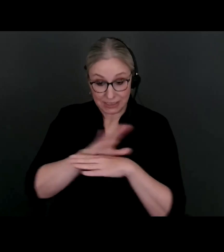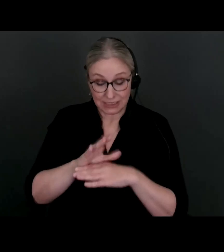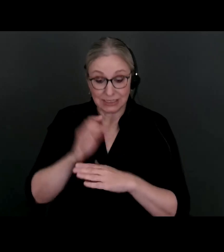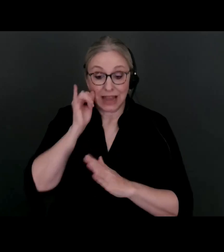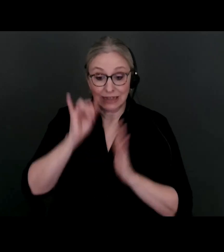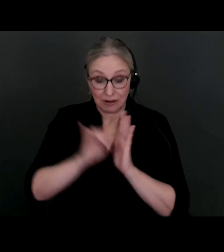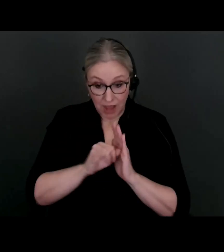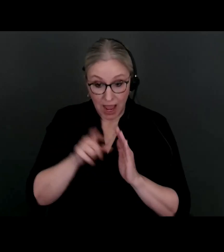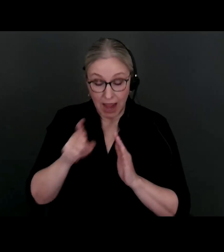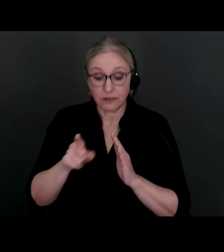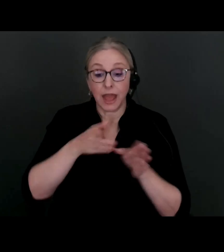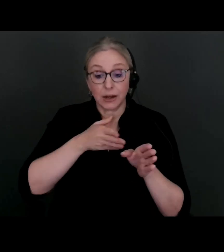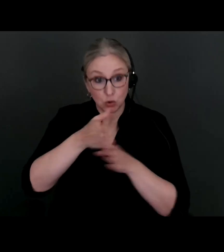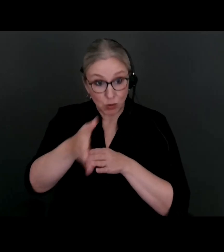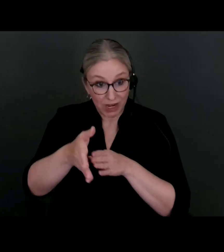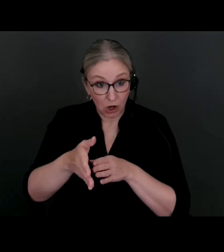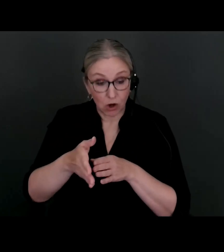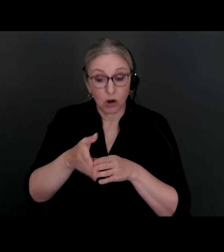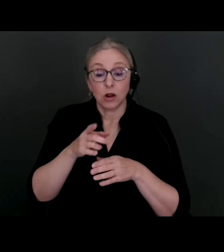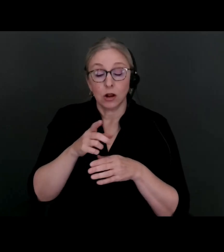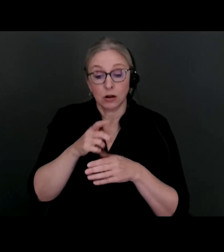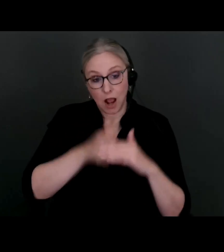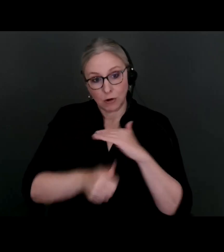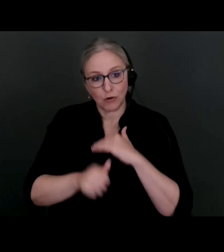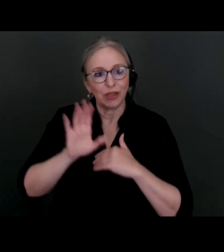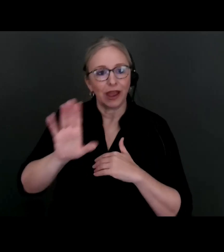identify sort of career paths within their